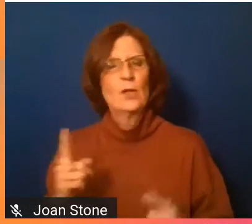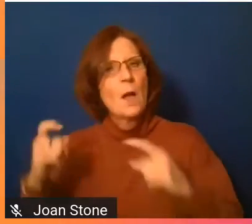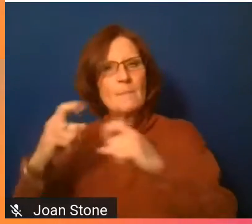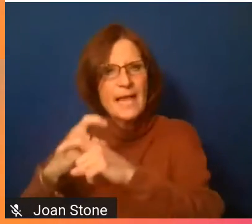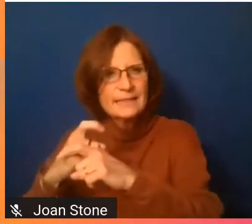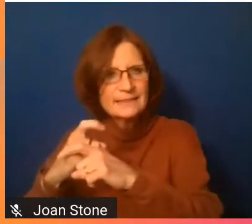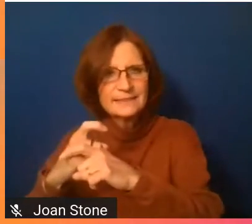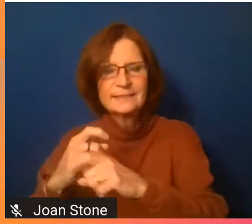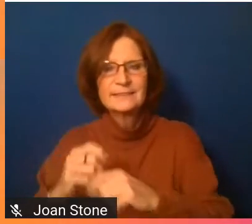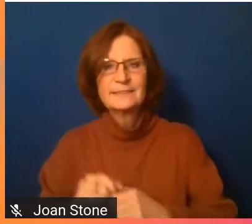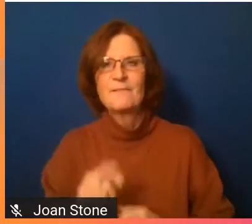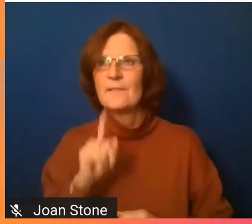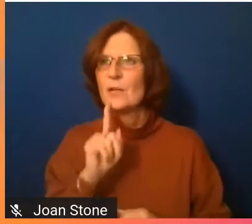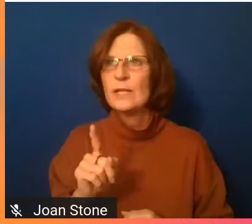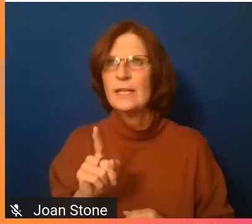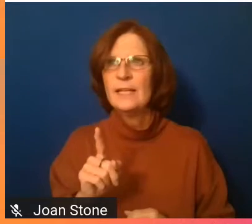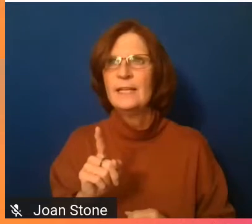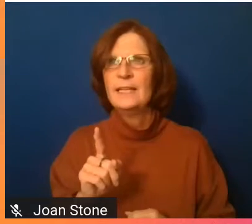Complex,